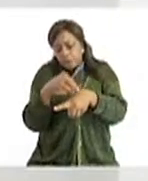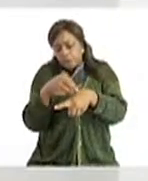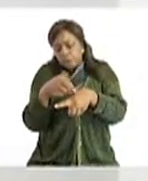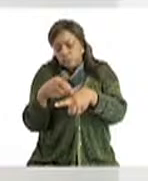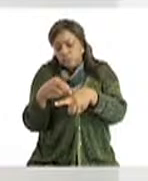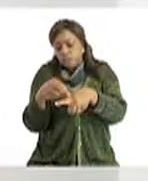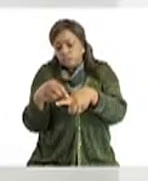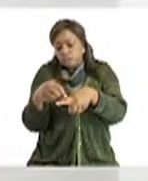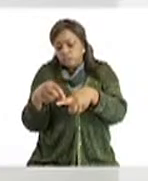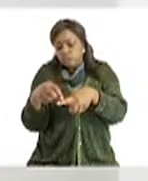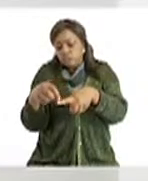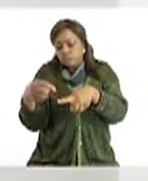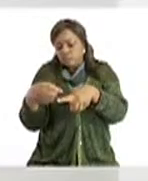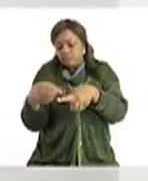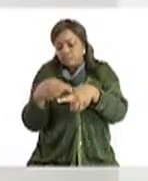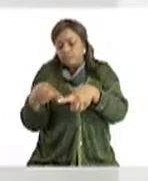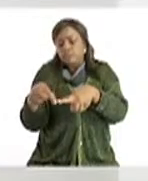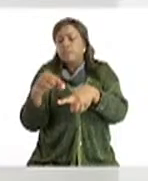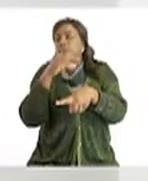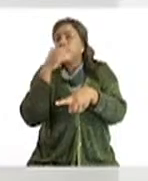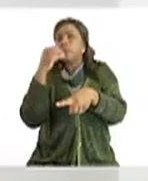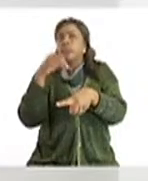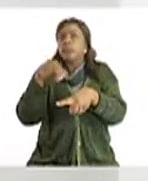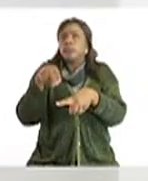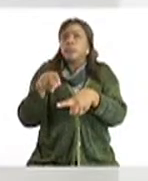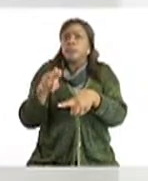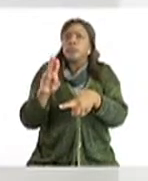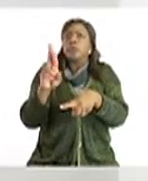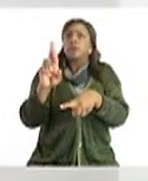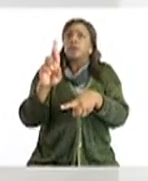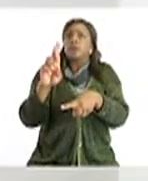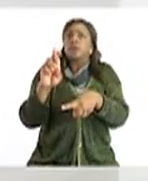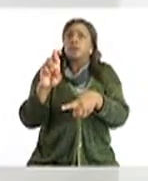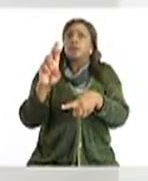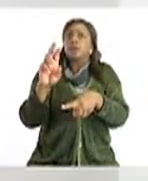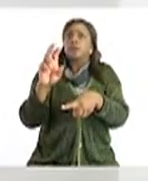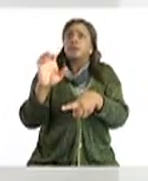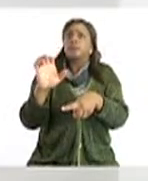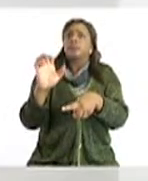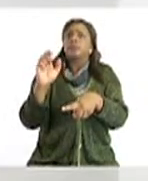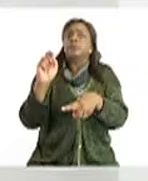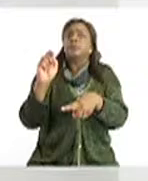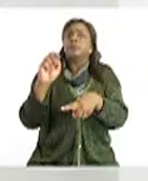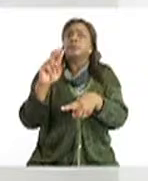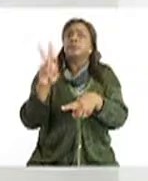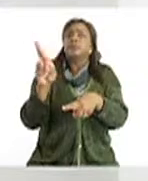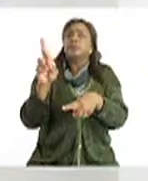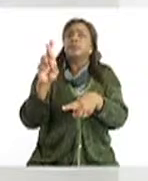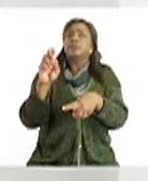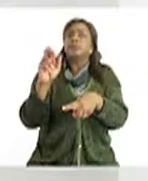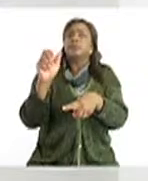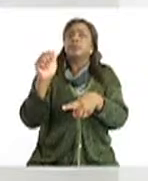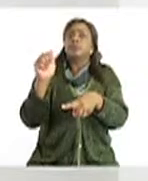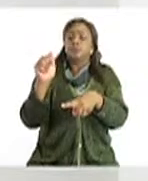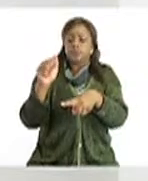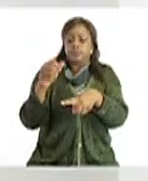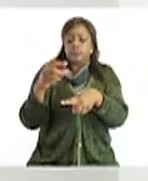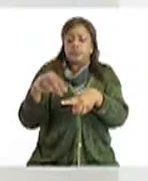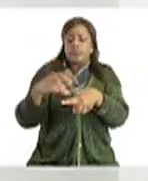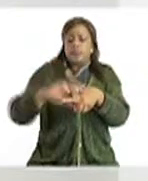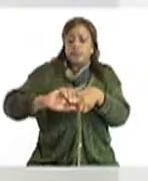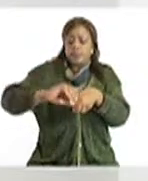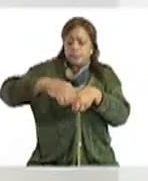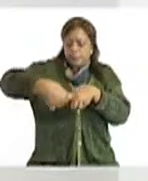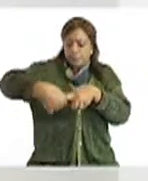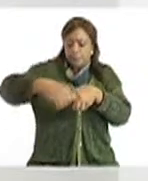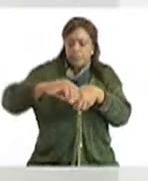the urethra is in-housed by another structure referred to as the penis.